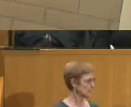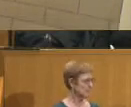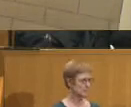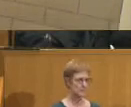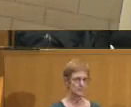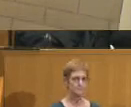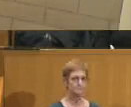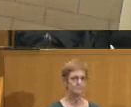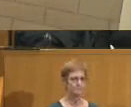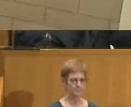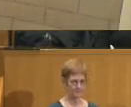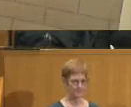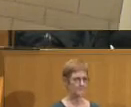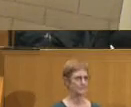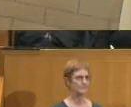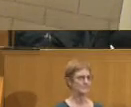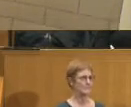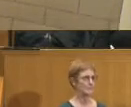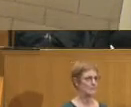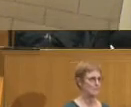Charlotte, and thank you for entrusting me.